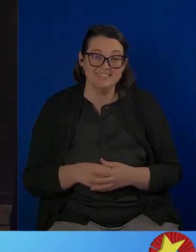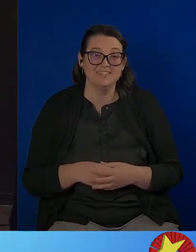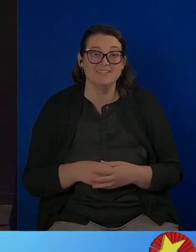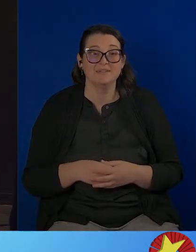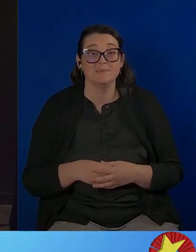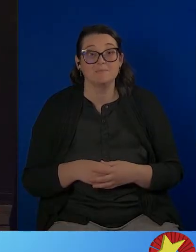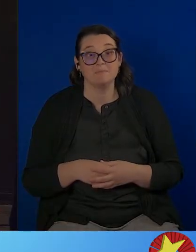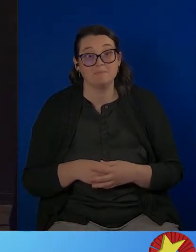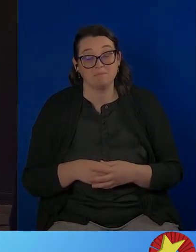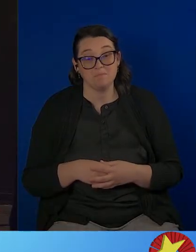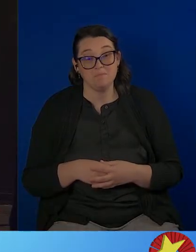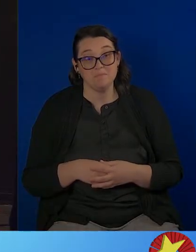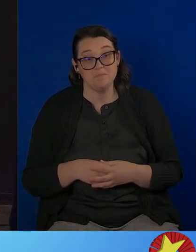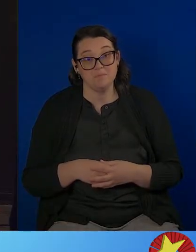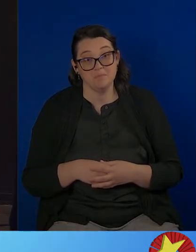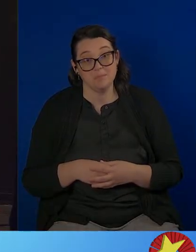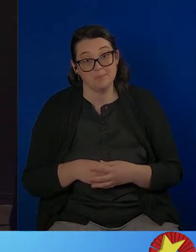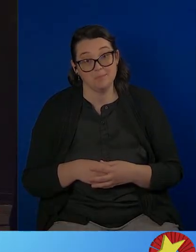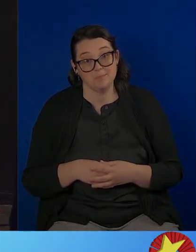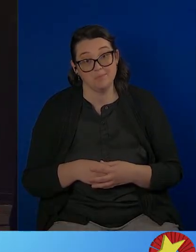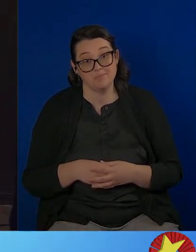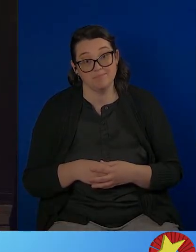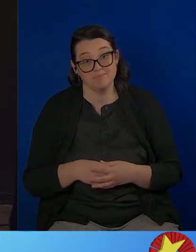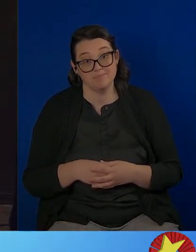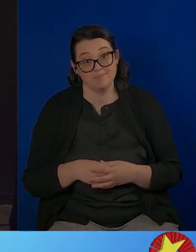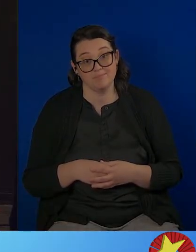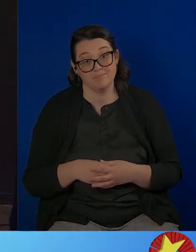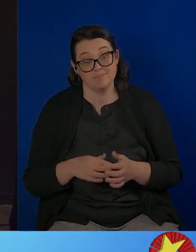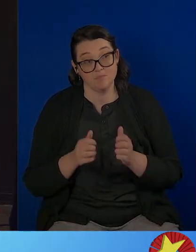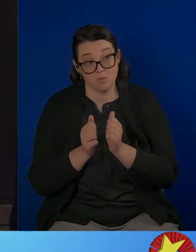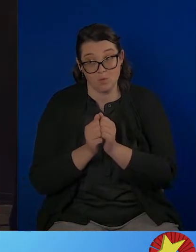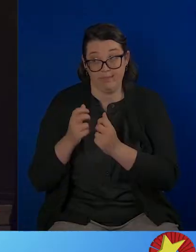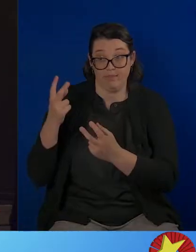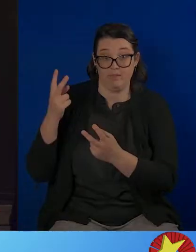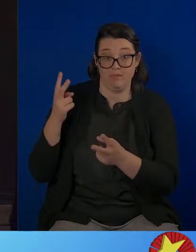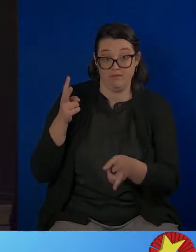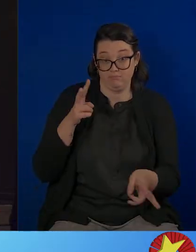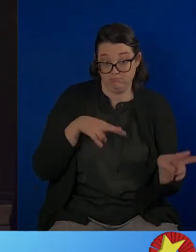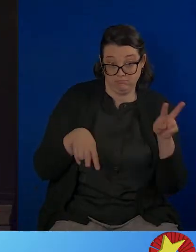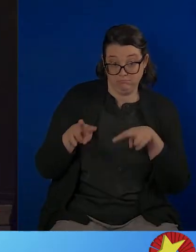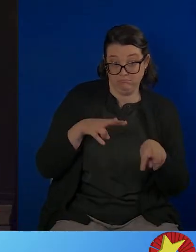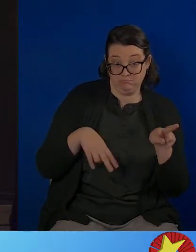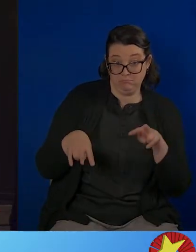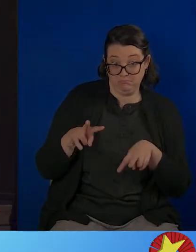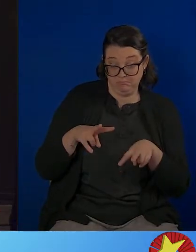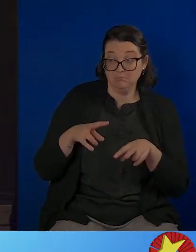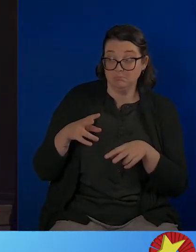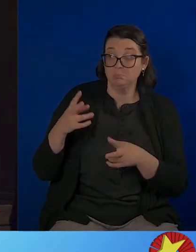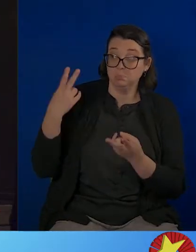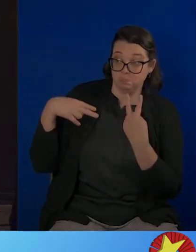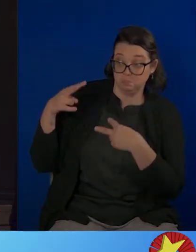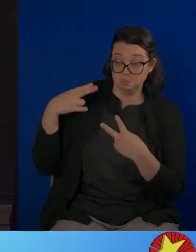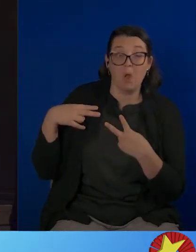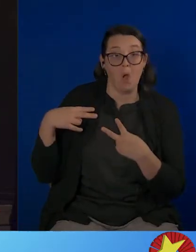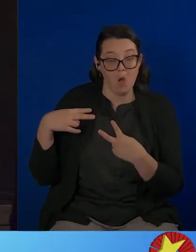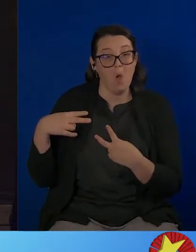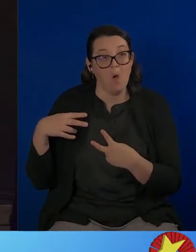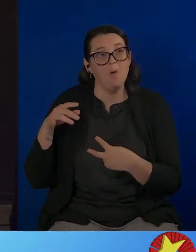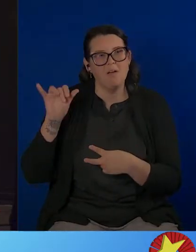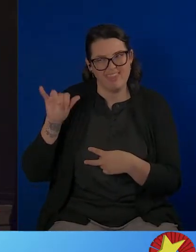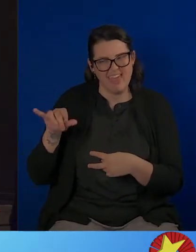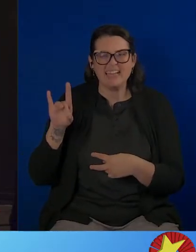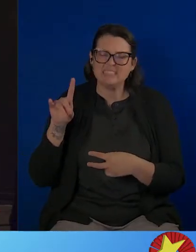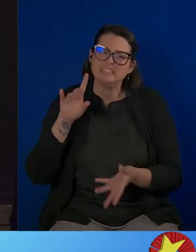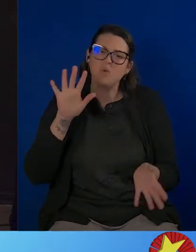So, with that observation and that scrutiny, we have found it to be